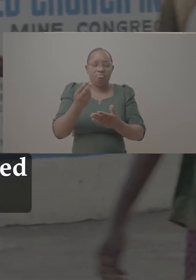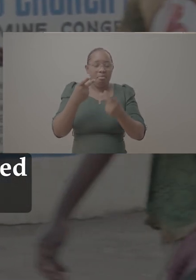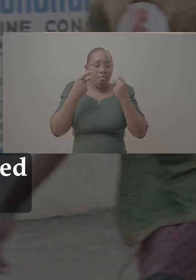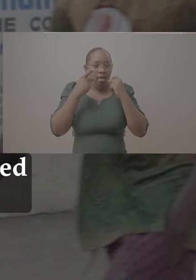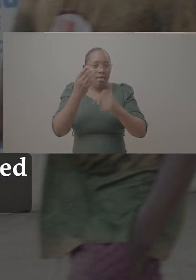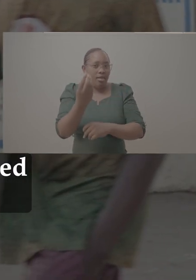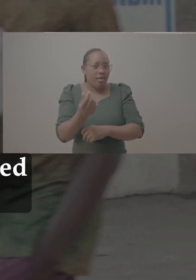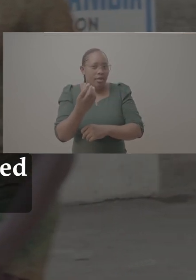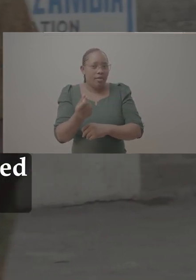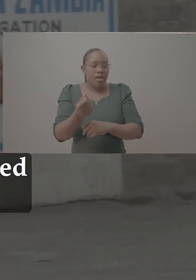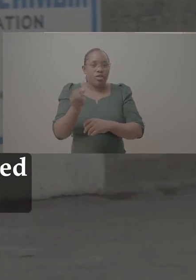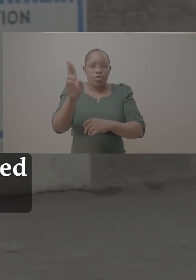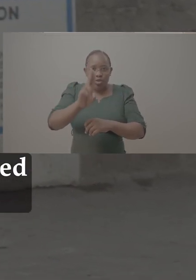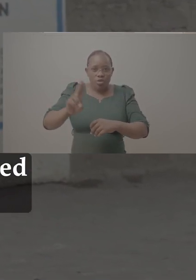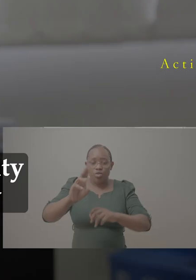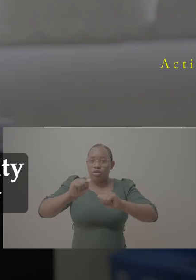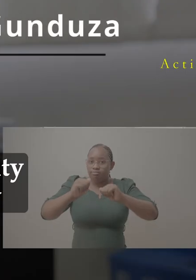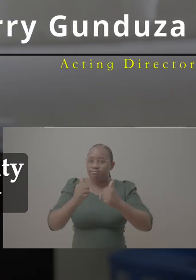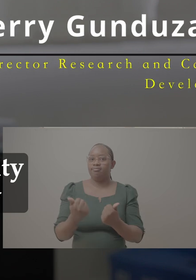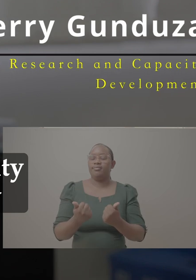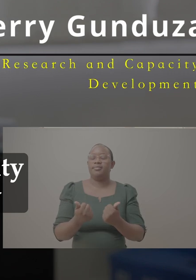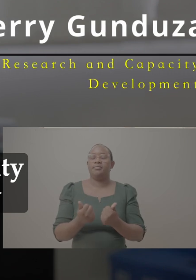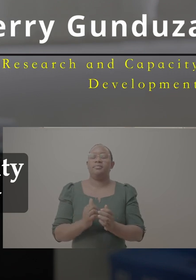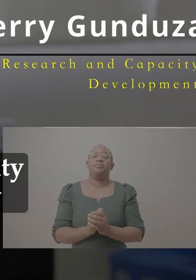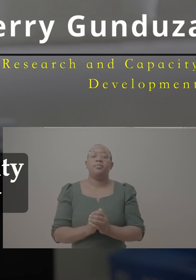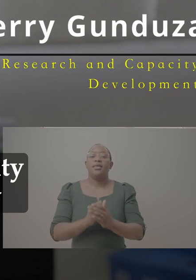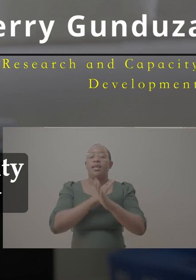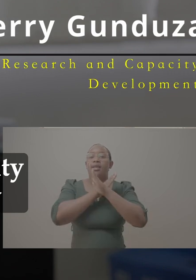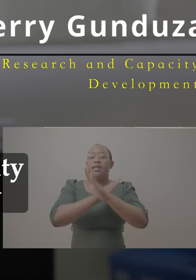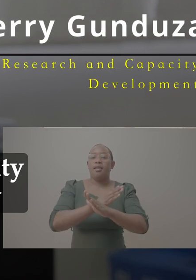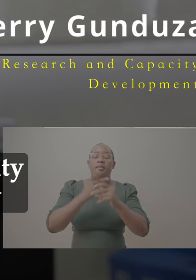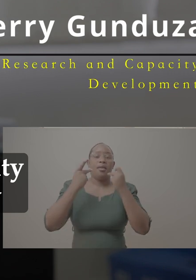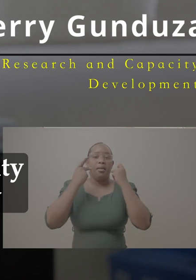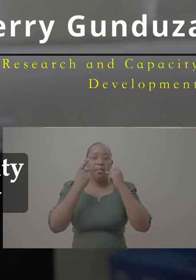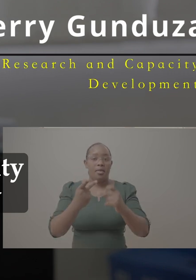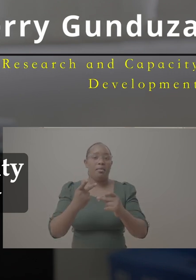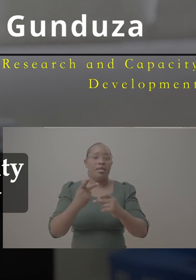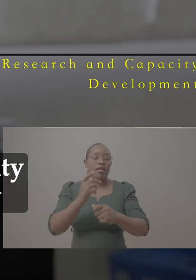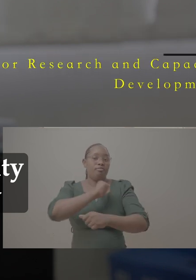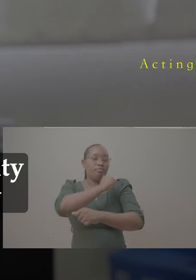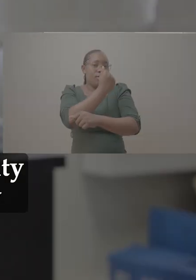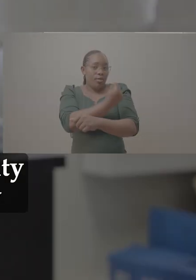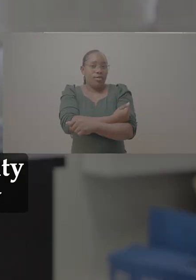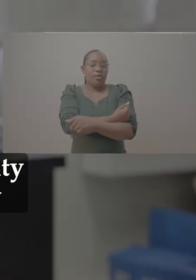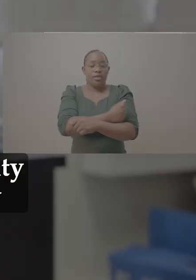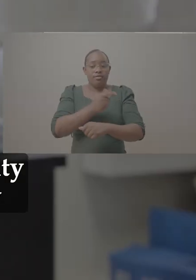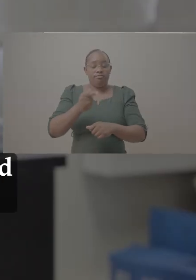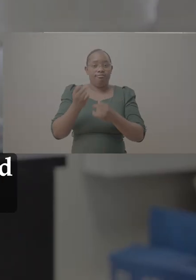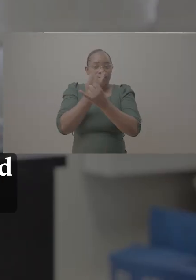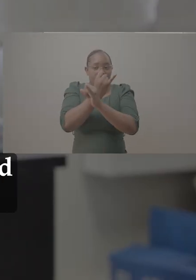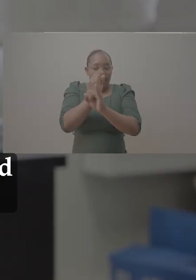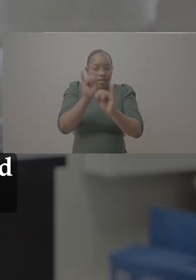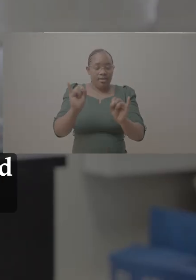managed according to what it stipulates. Zambia Public Procurement Authority is an independent regulatory